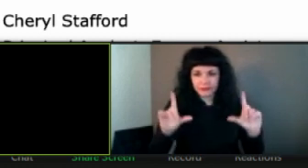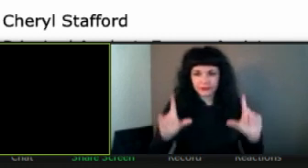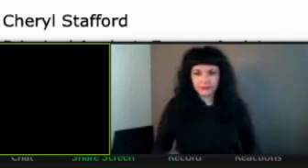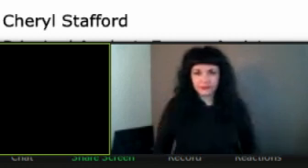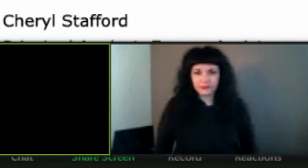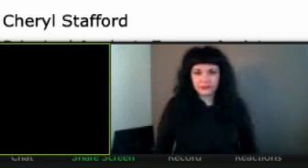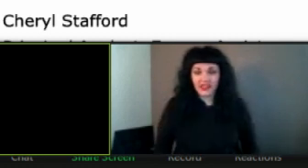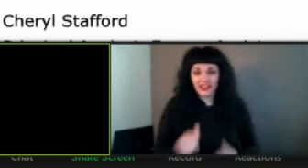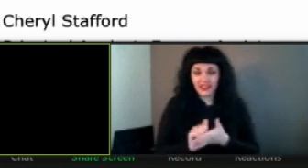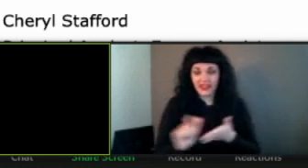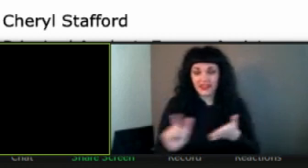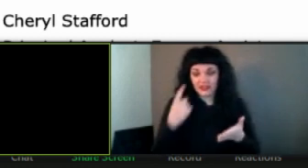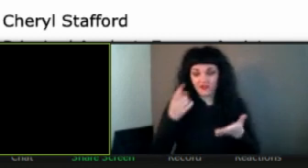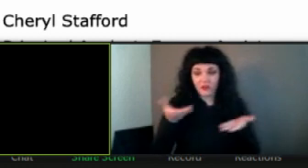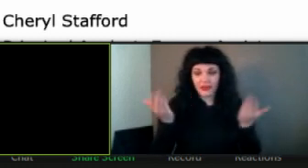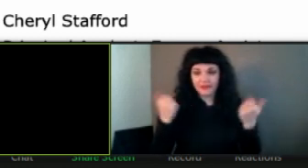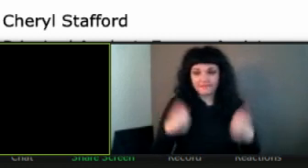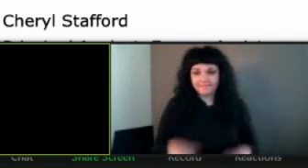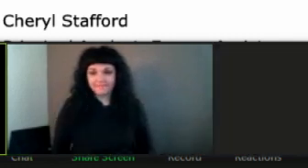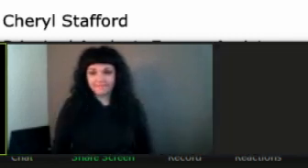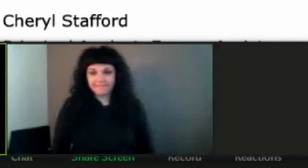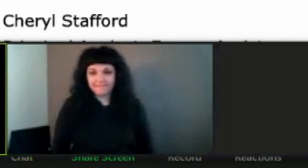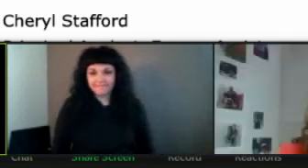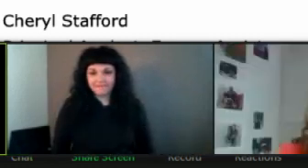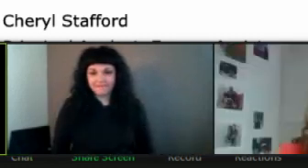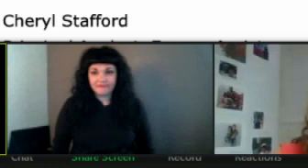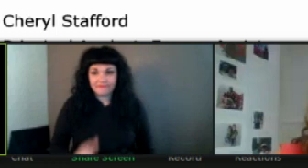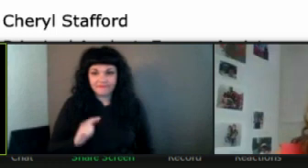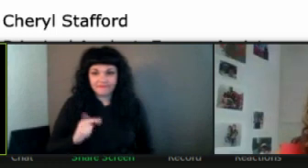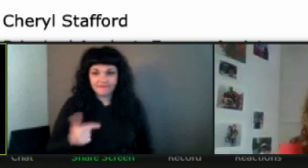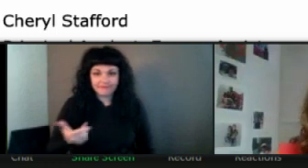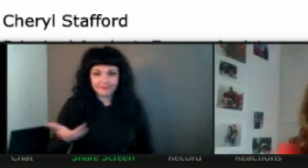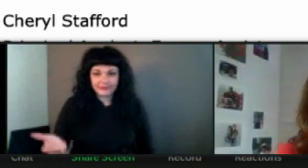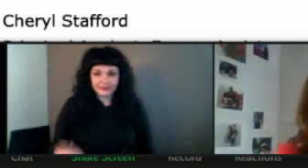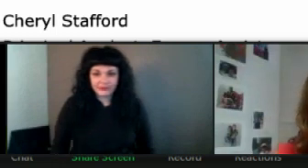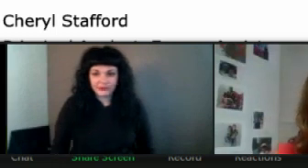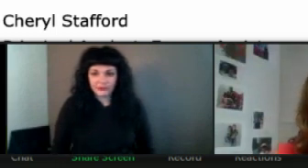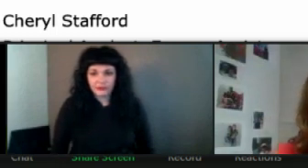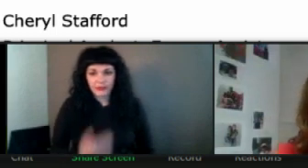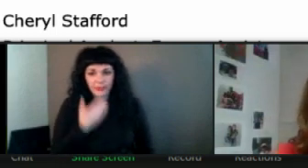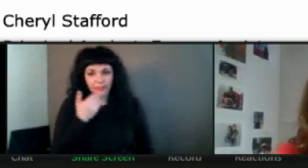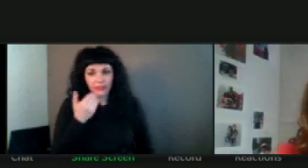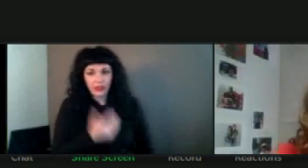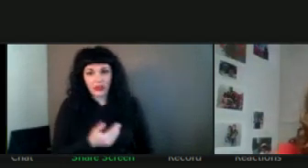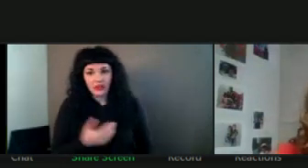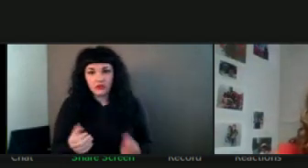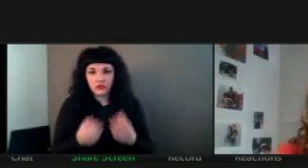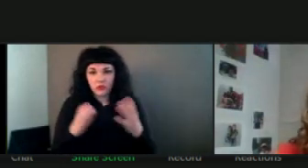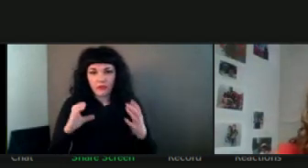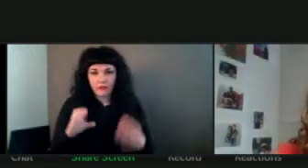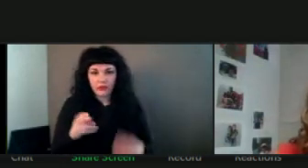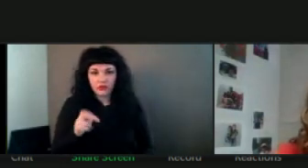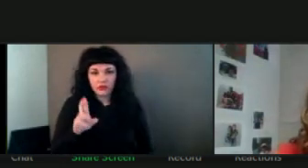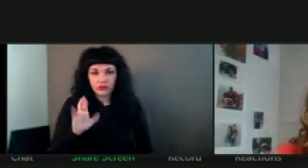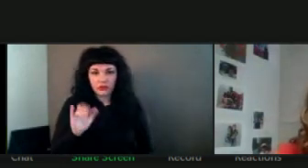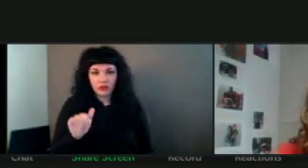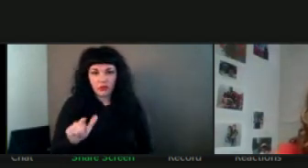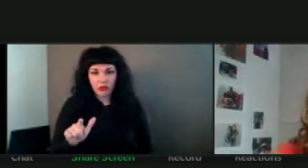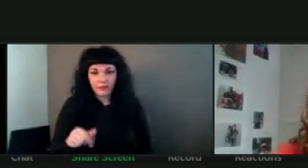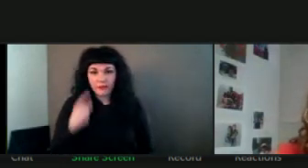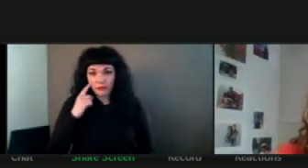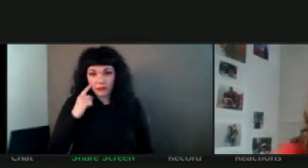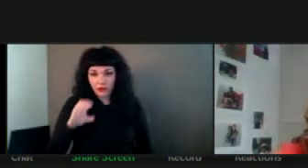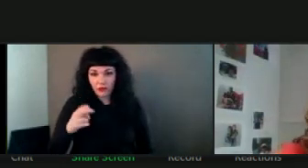And that is it for me. Marifer, back to you. Thank you so much, Cheryl. I think that Christine will take it from